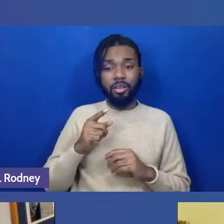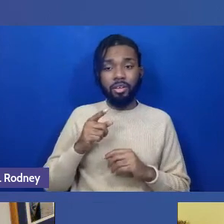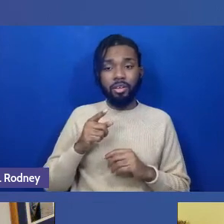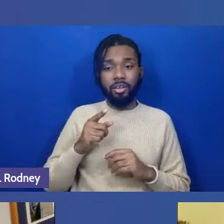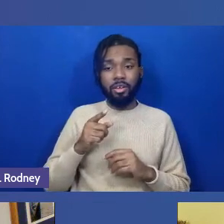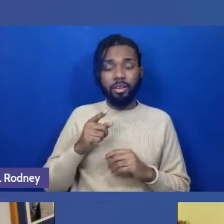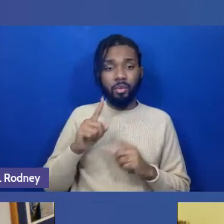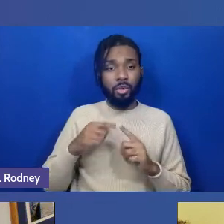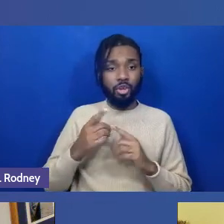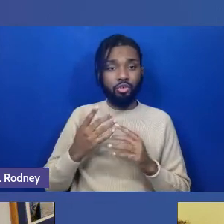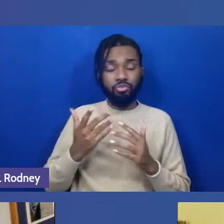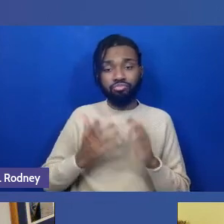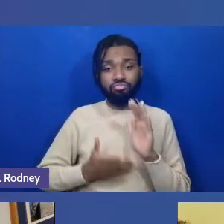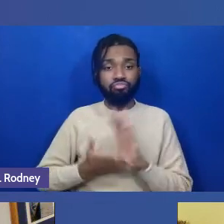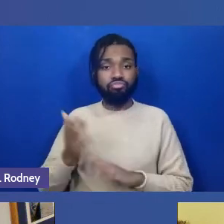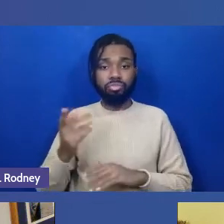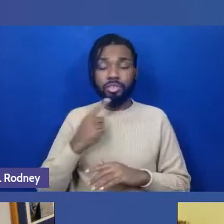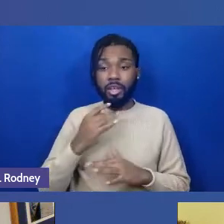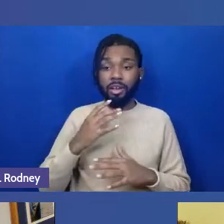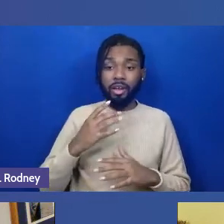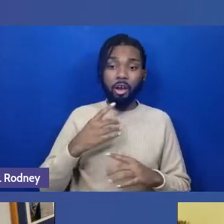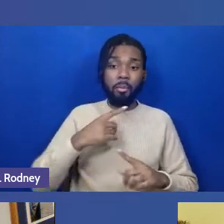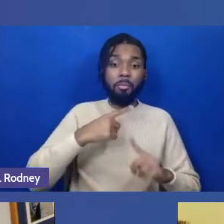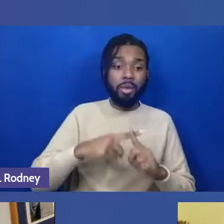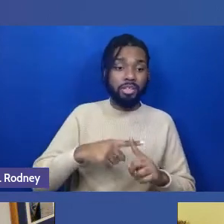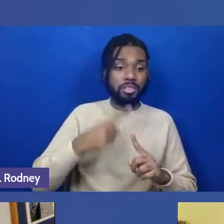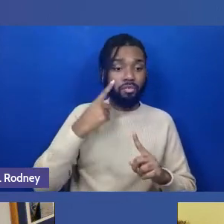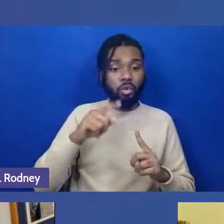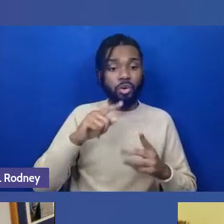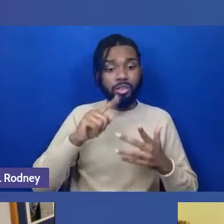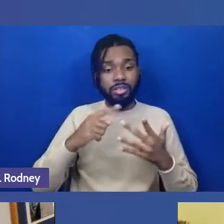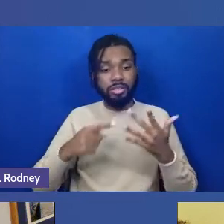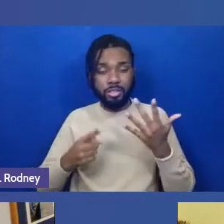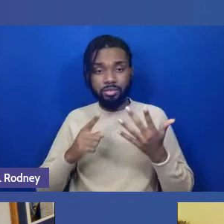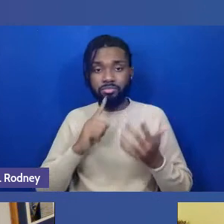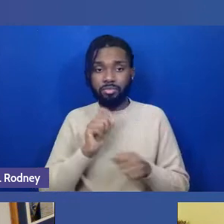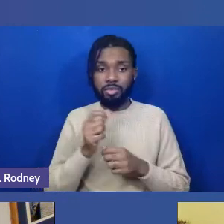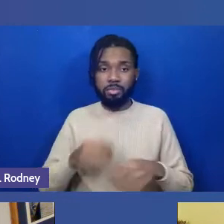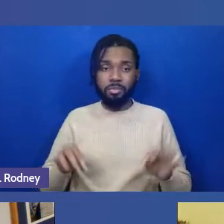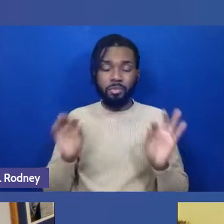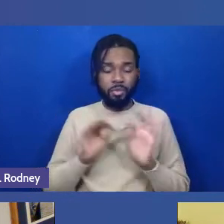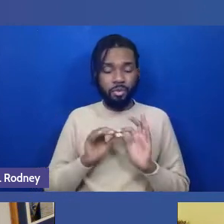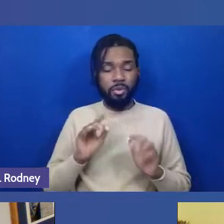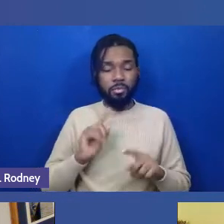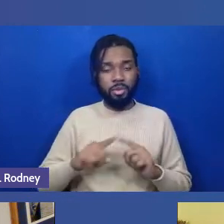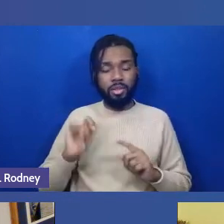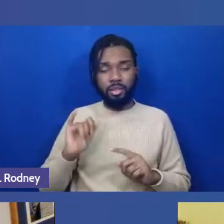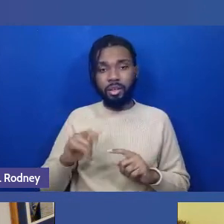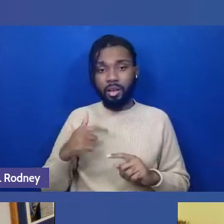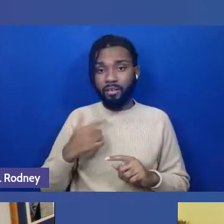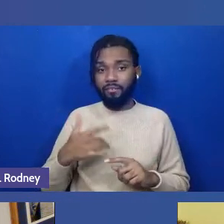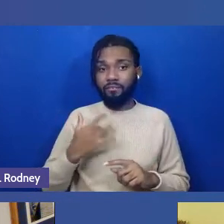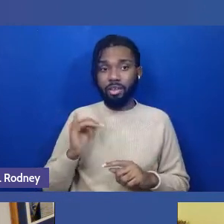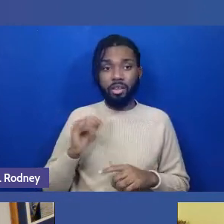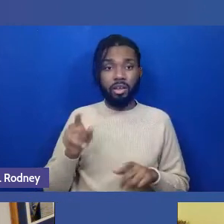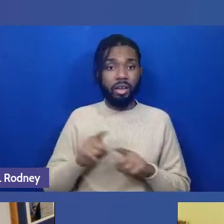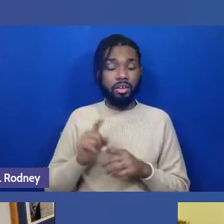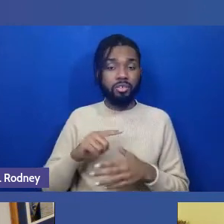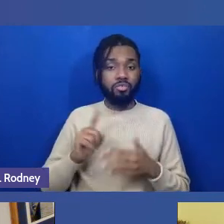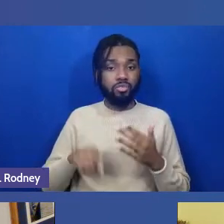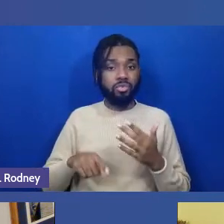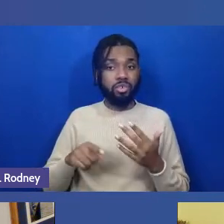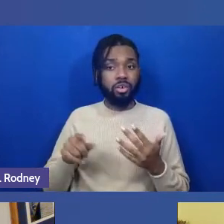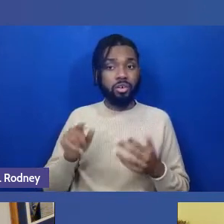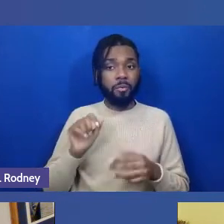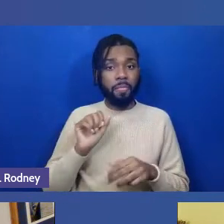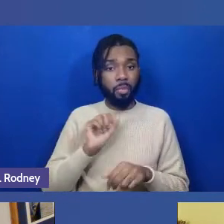blah for this extra thing becomes really important. So, but that, I mean, I feel like as a result of that, working